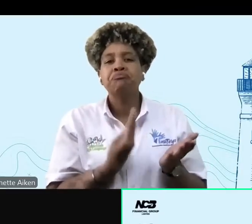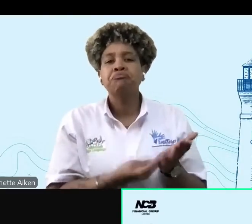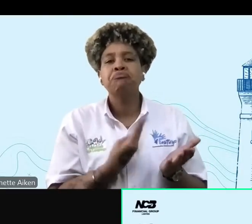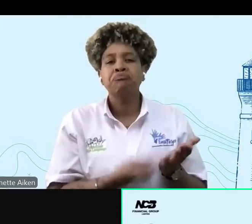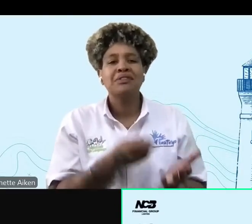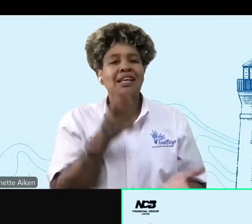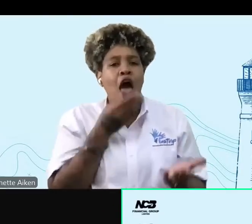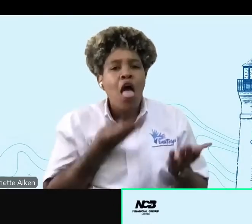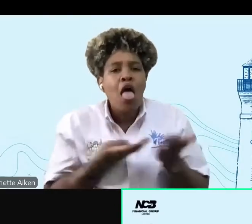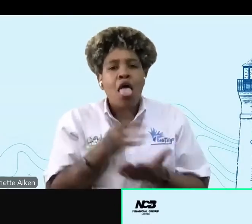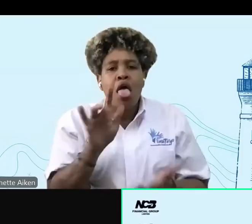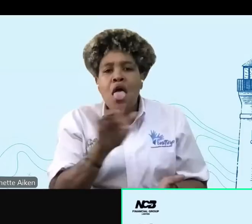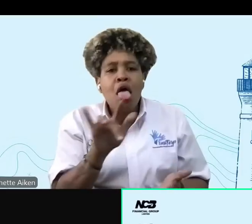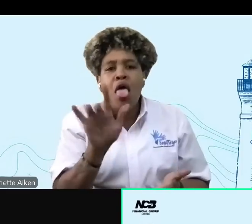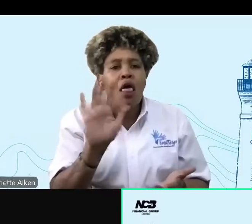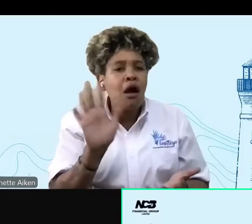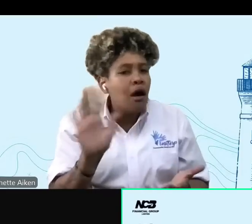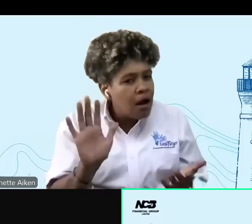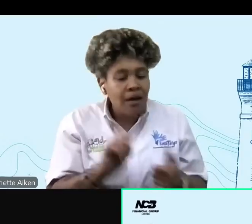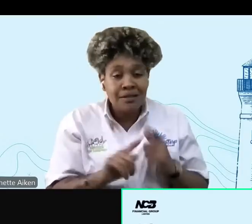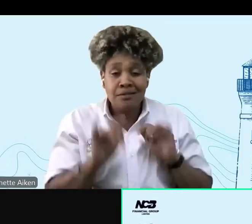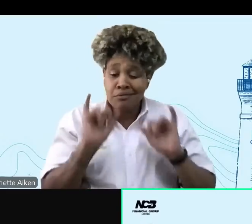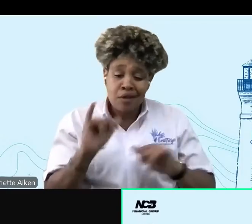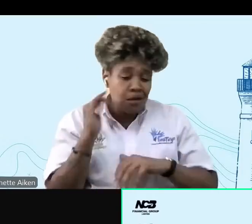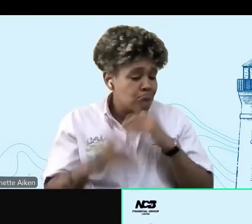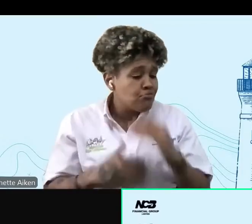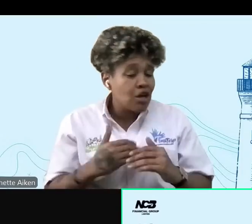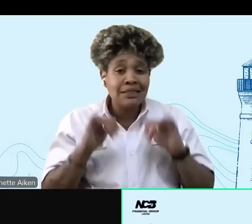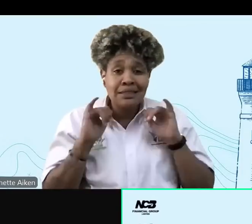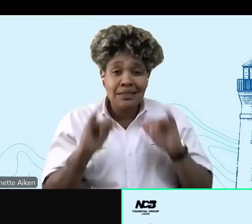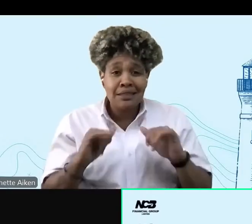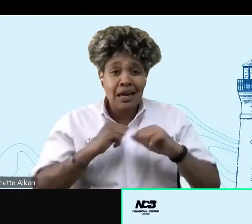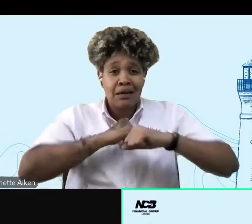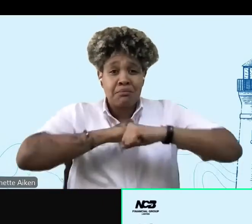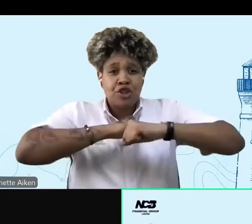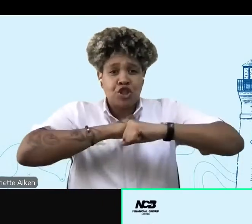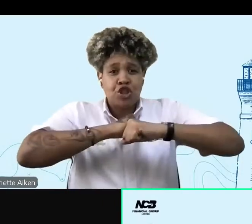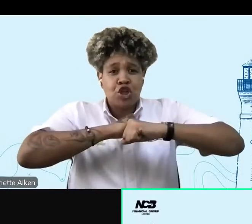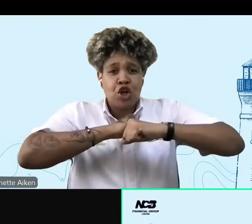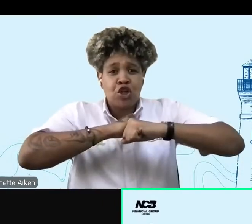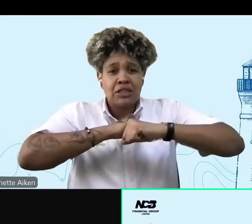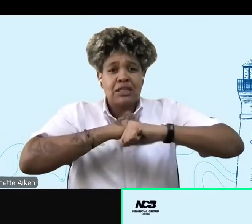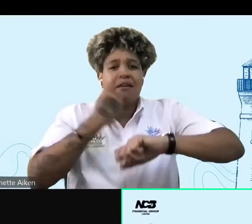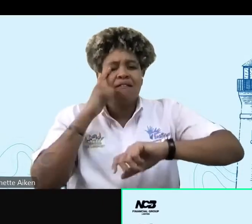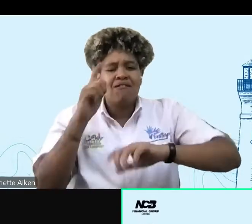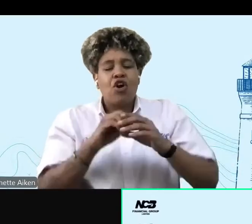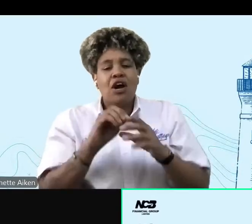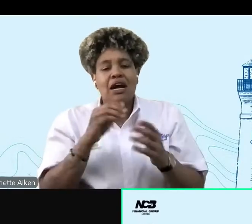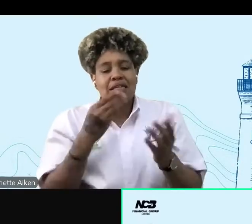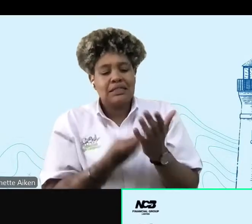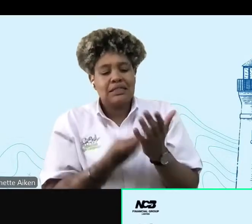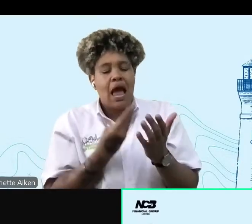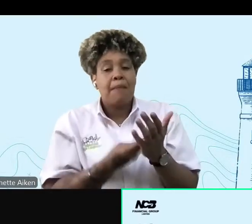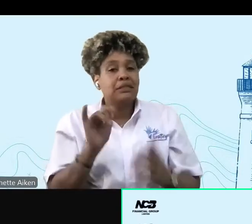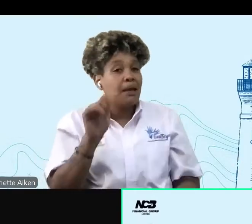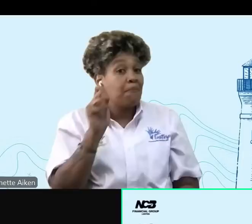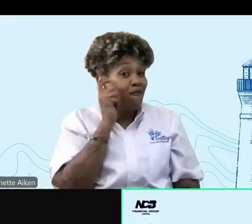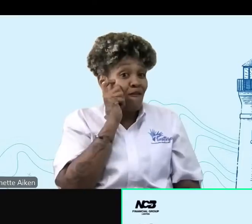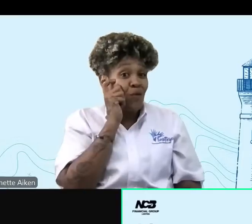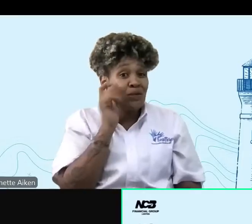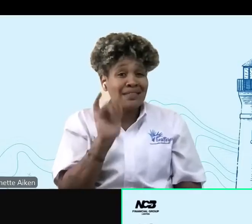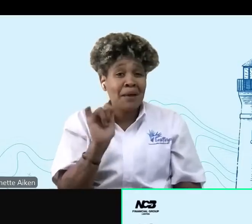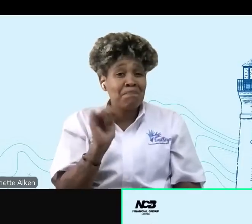same process, same security protocols in place for tap. Similarly for mobile. As a matter of fact, I